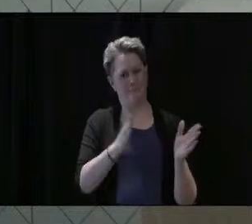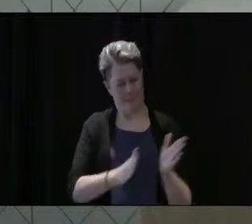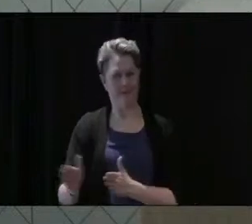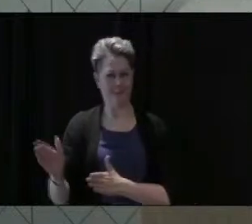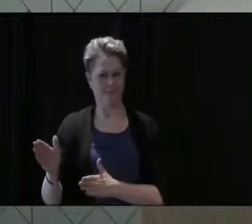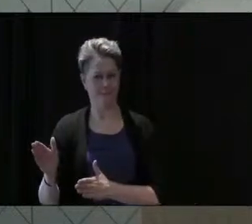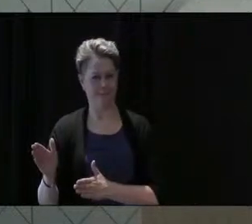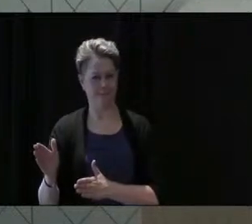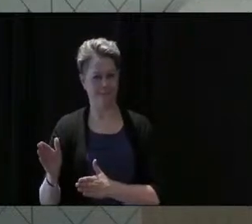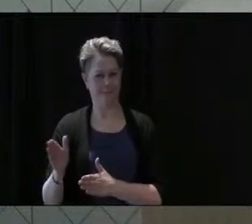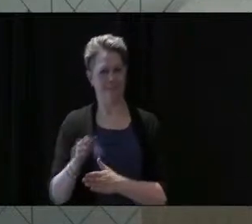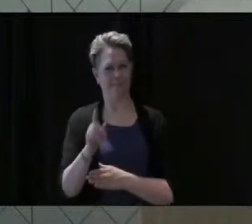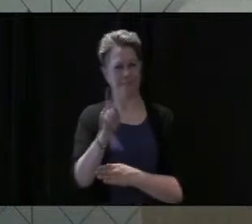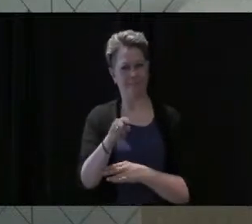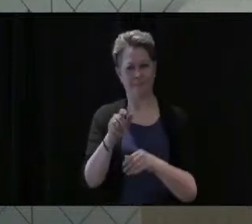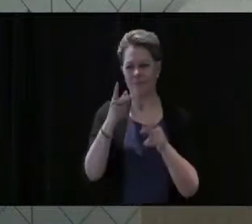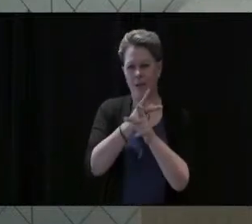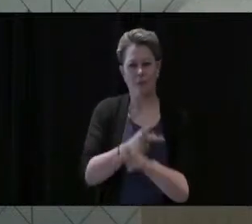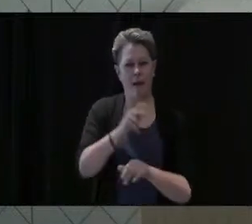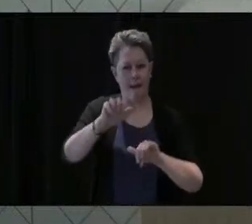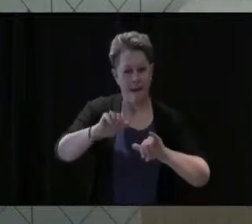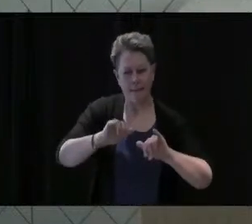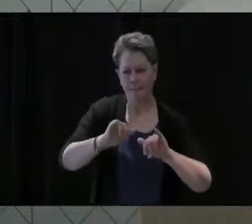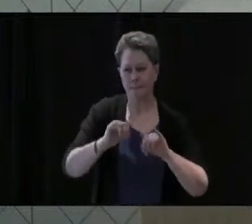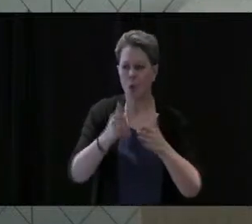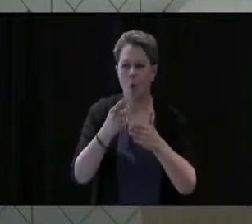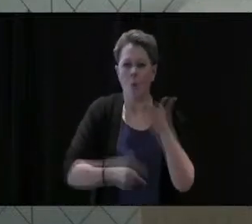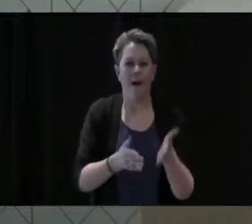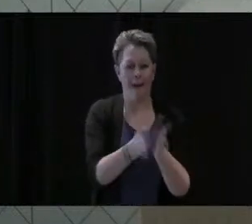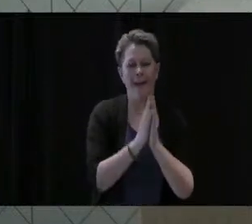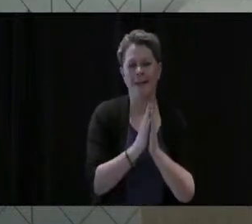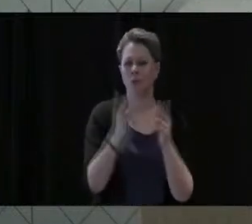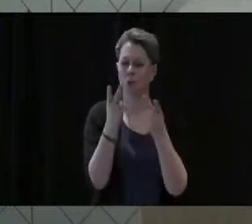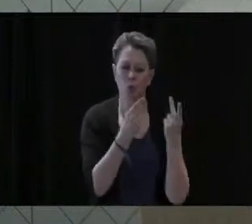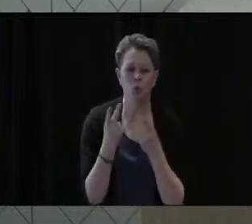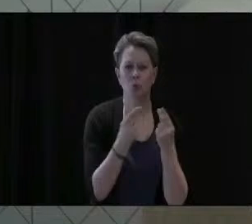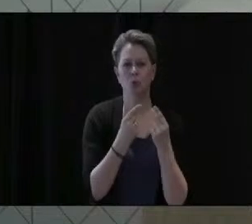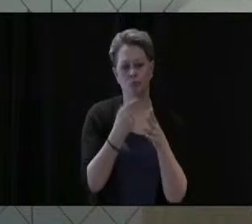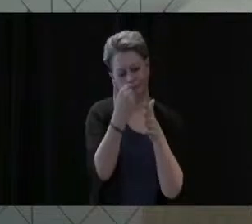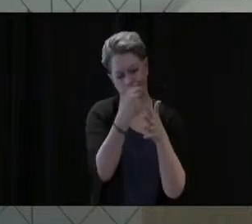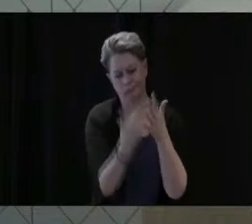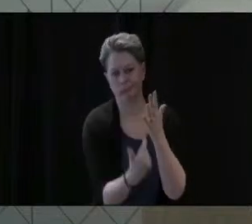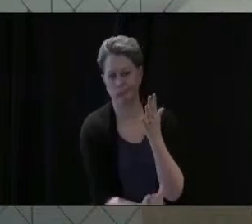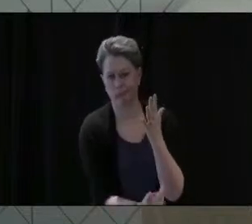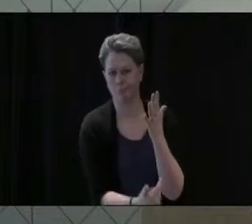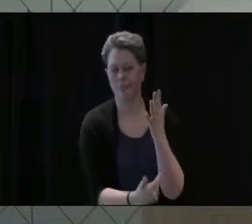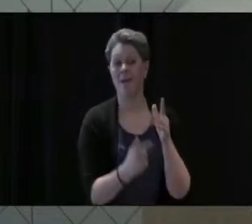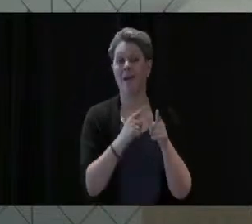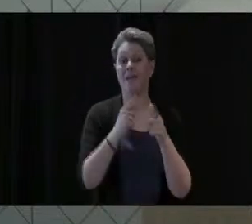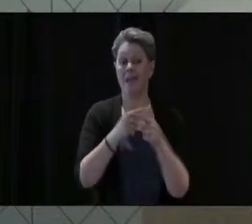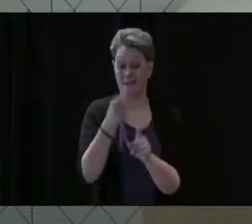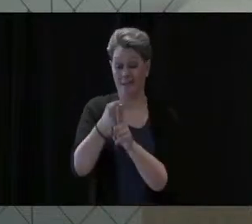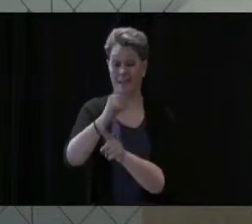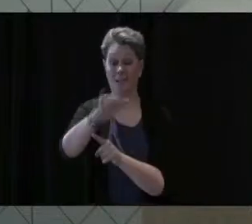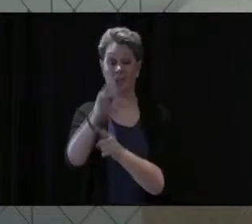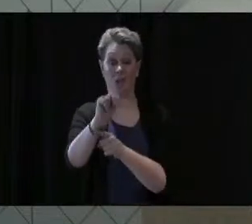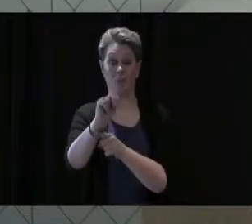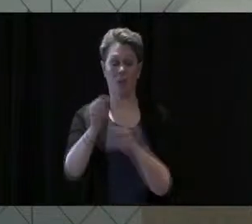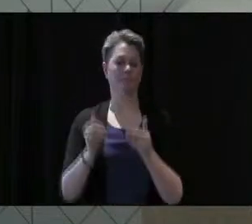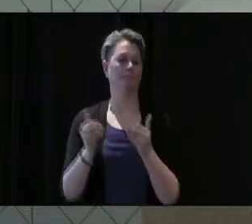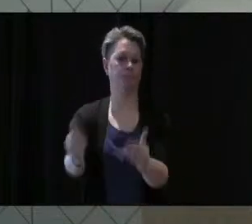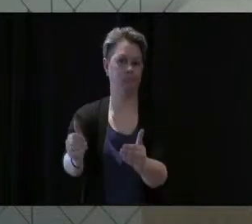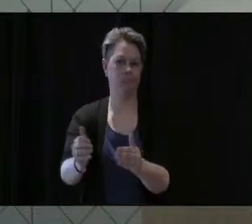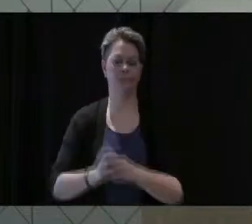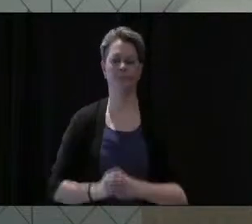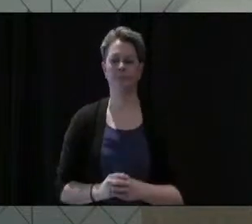year in order to be able to push the green go button as soon as we get to January.